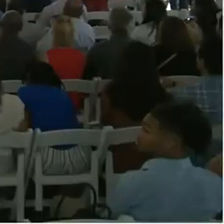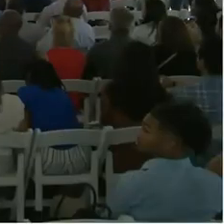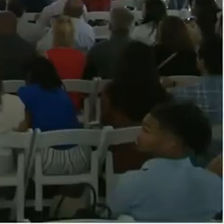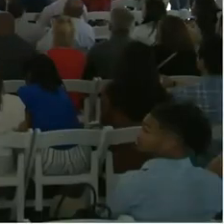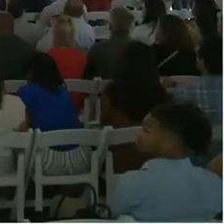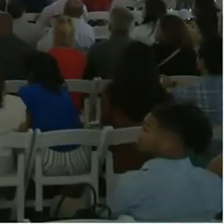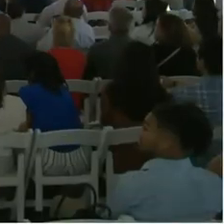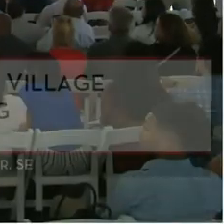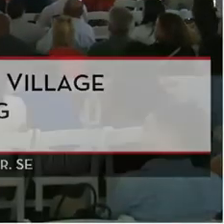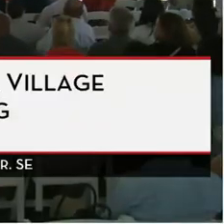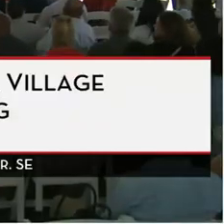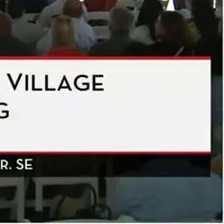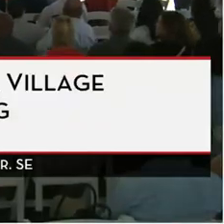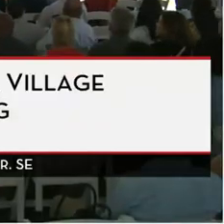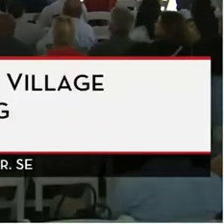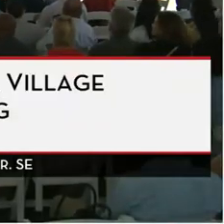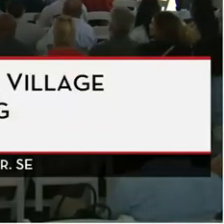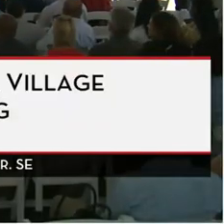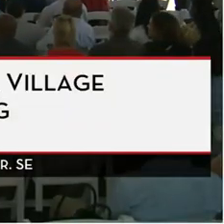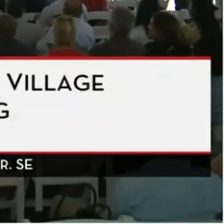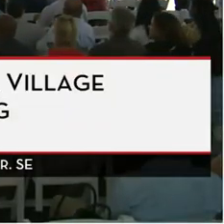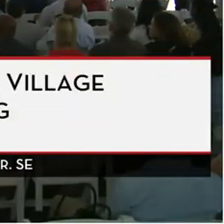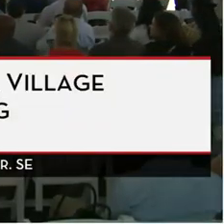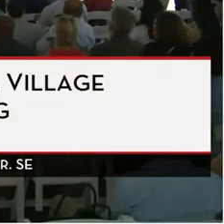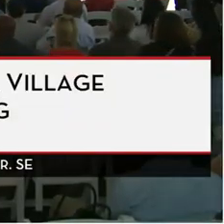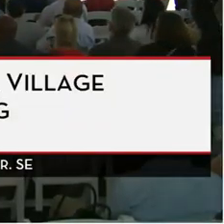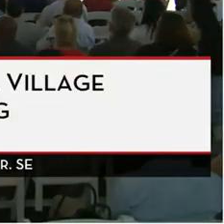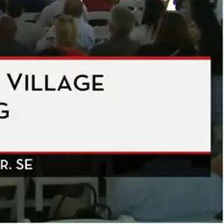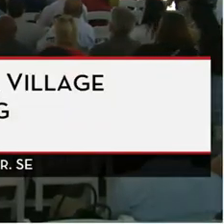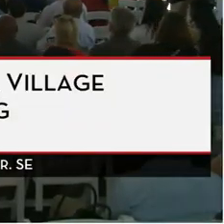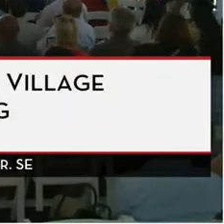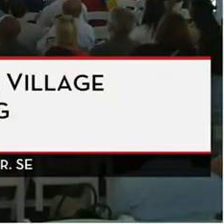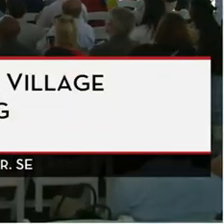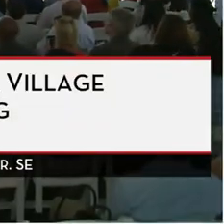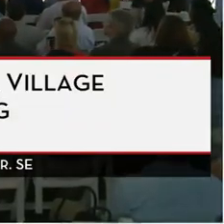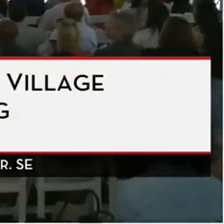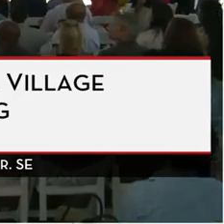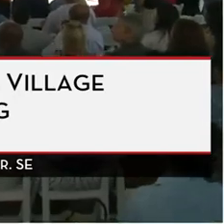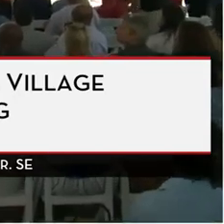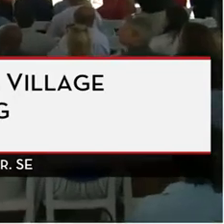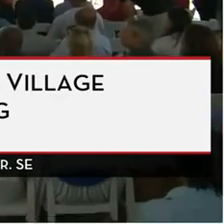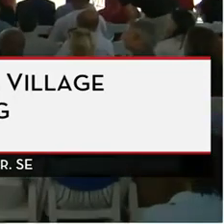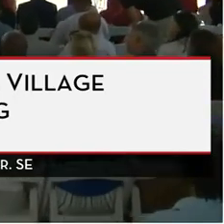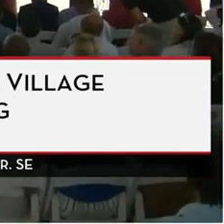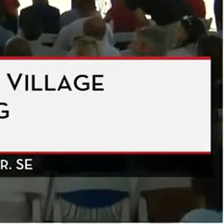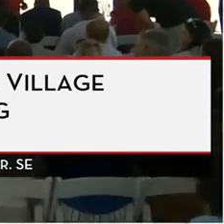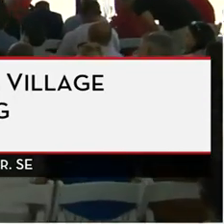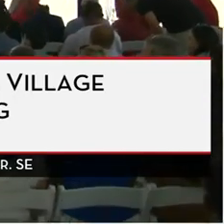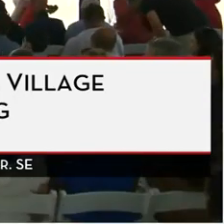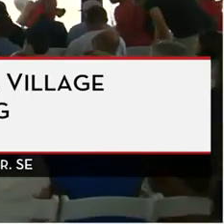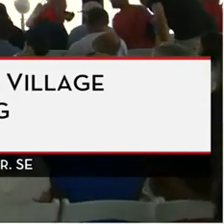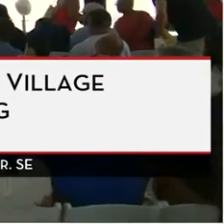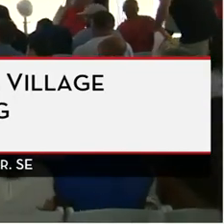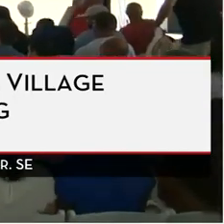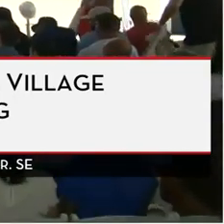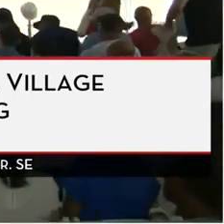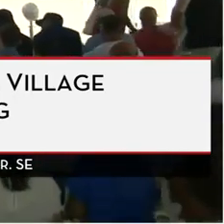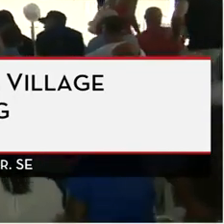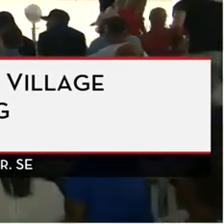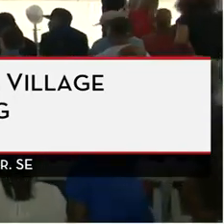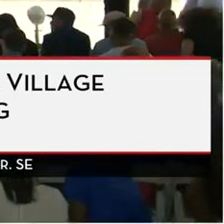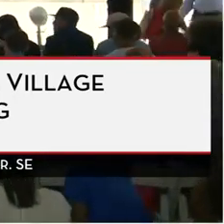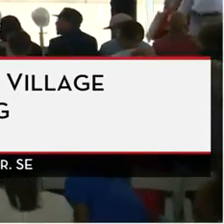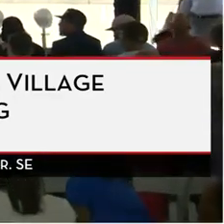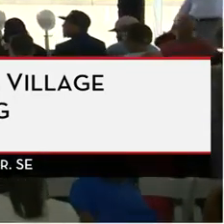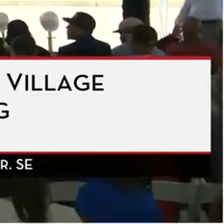Good morning. I see everyone's excited. It's so great to see the excitement about the interim retail